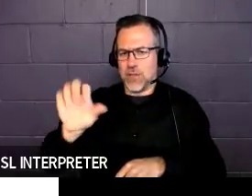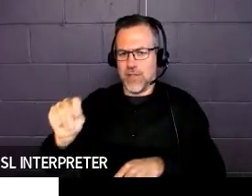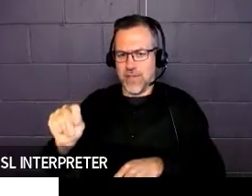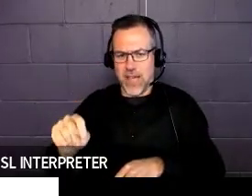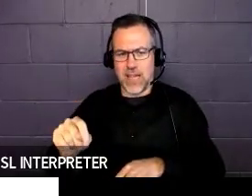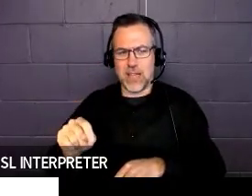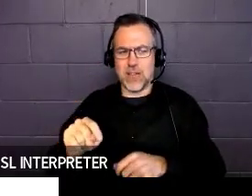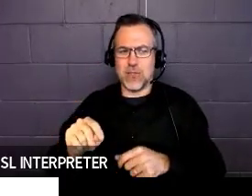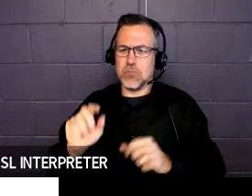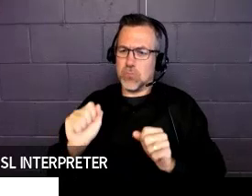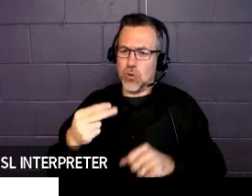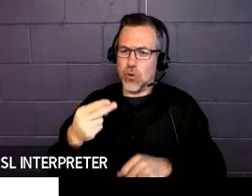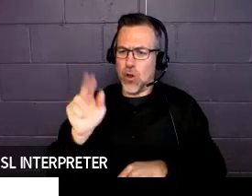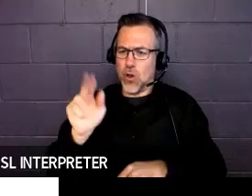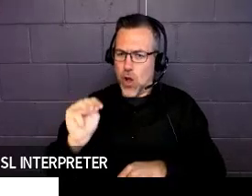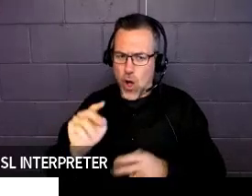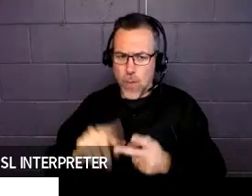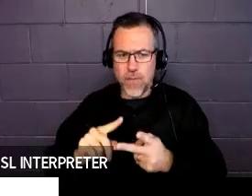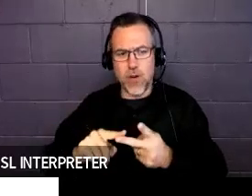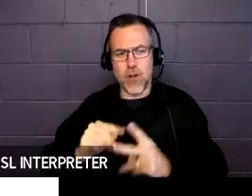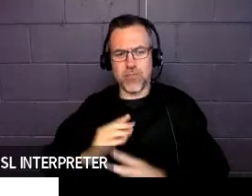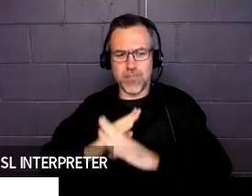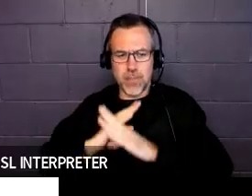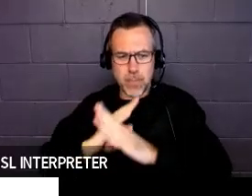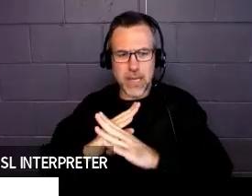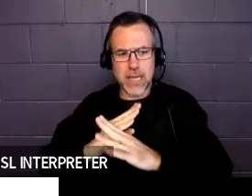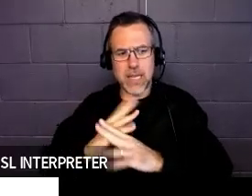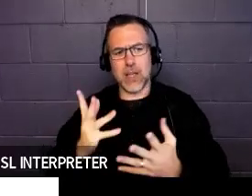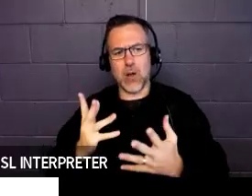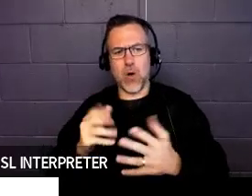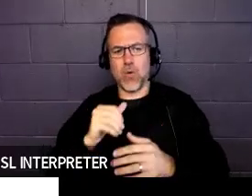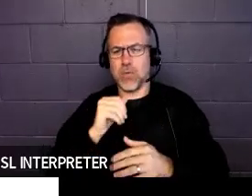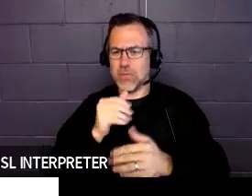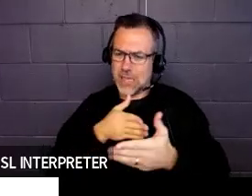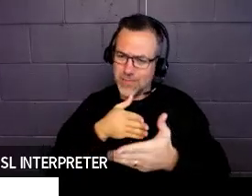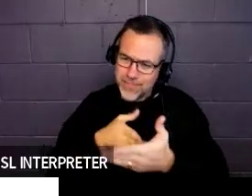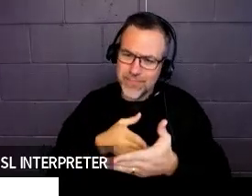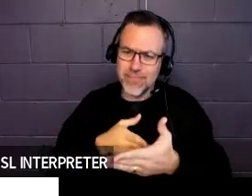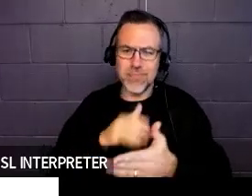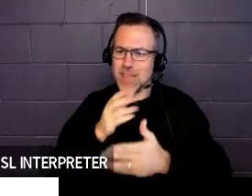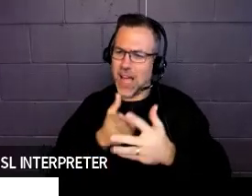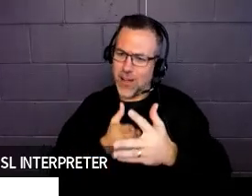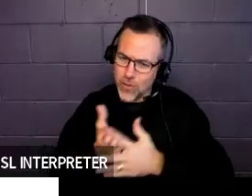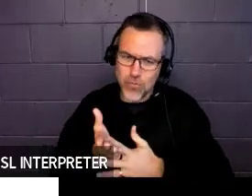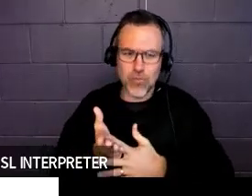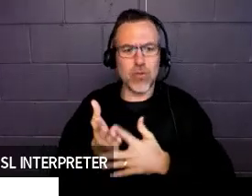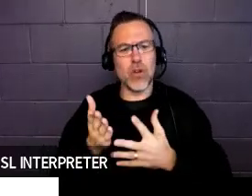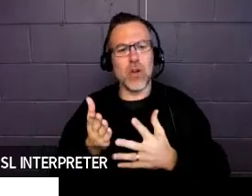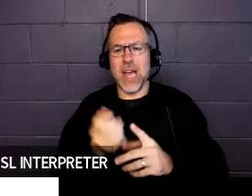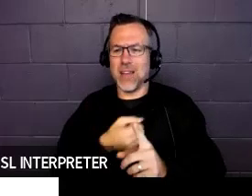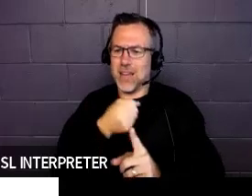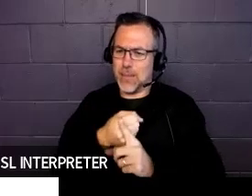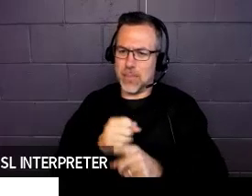or detrimental, and has an adverse effect on the child's performance in regular education.